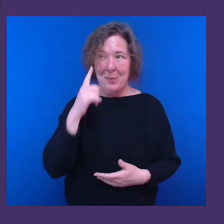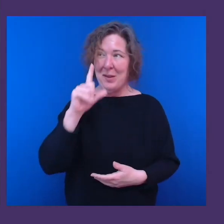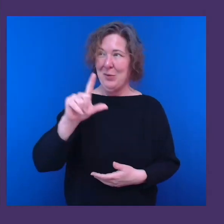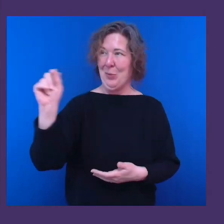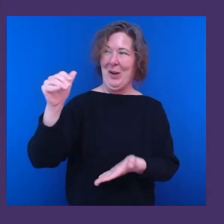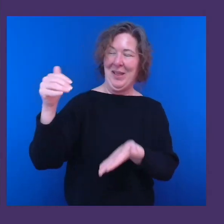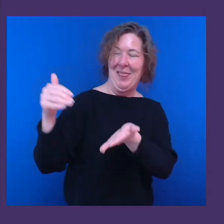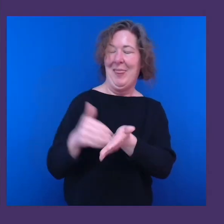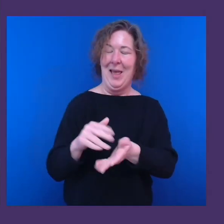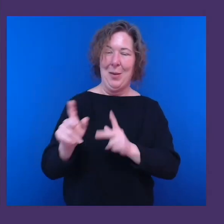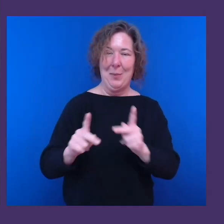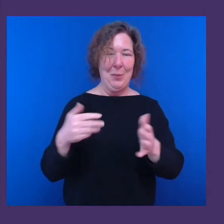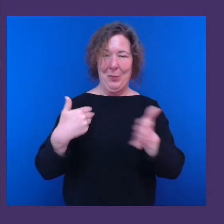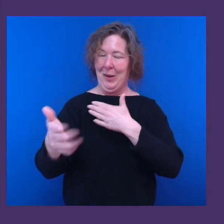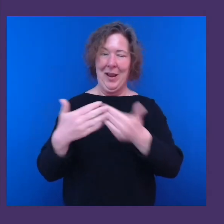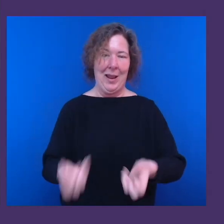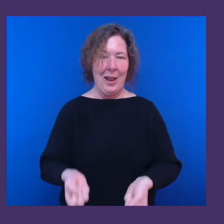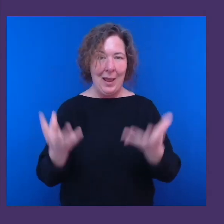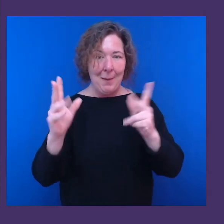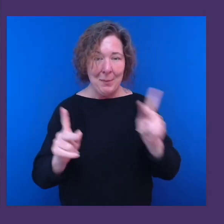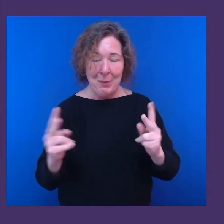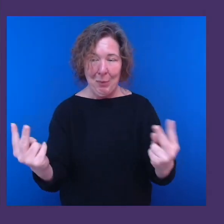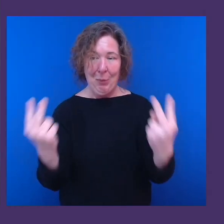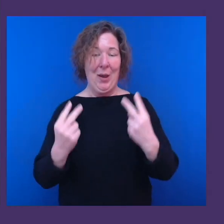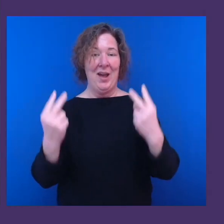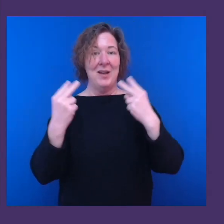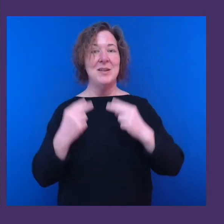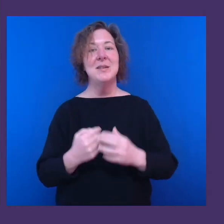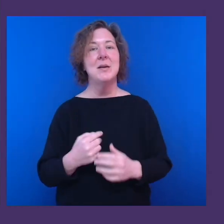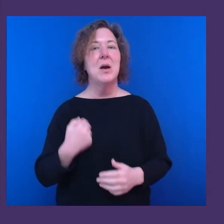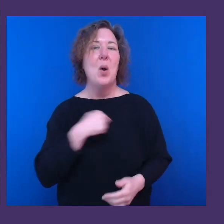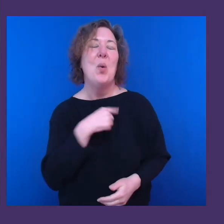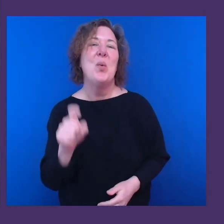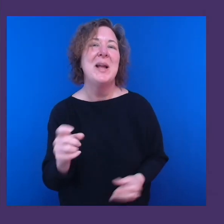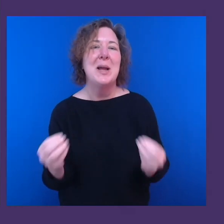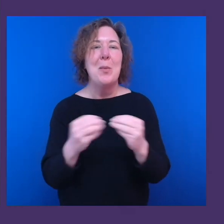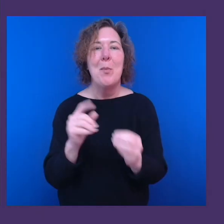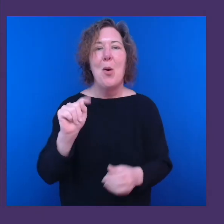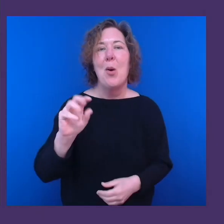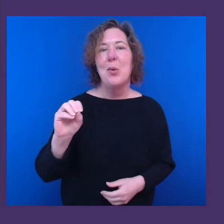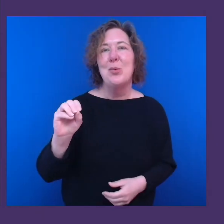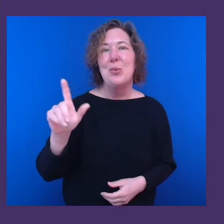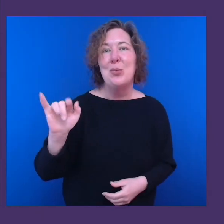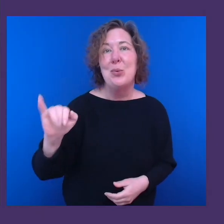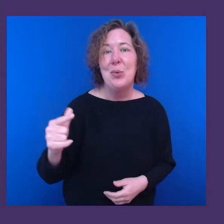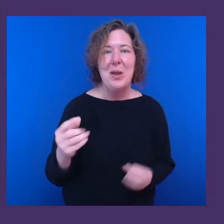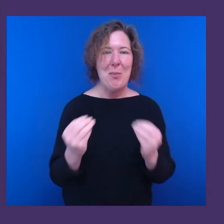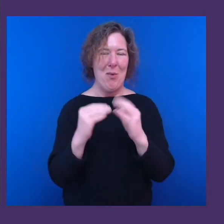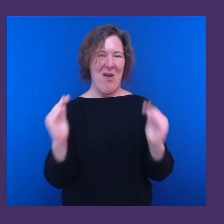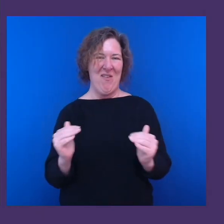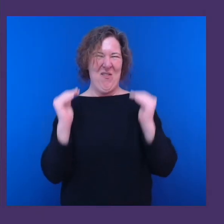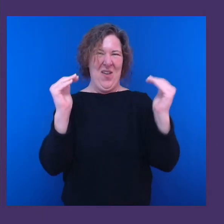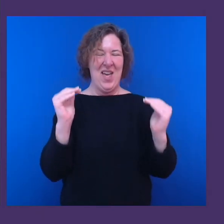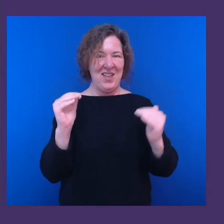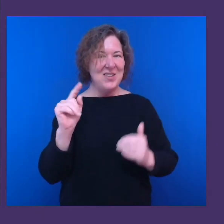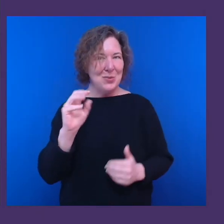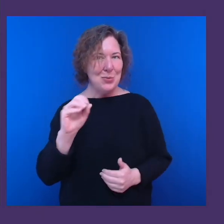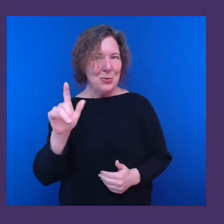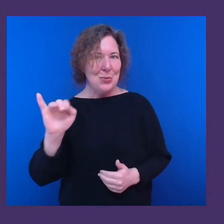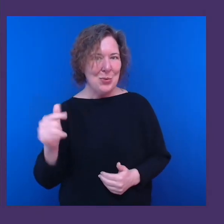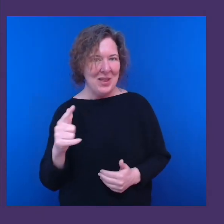or whatever, however many people are watching this, we need more tooling. We need more advanced tooling that can help us